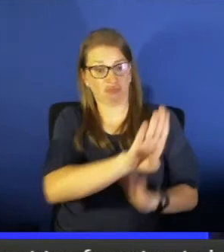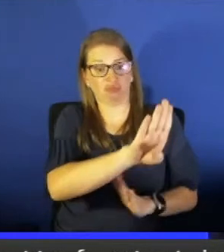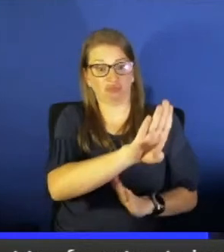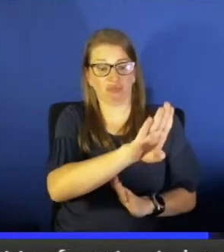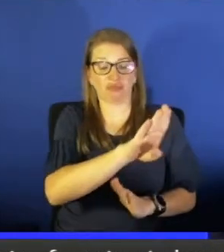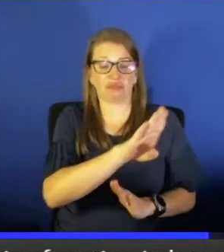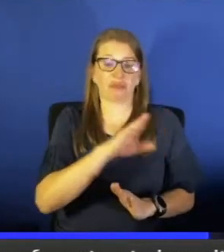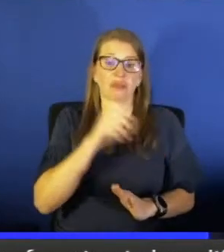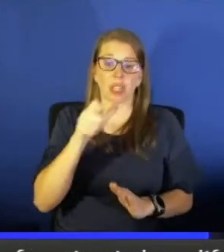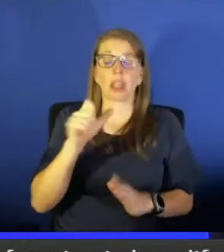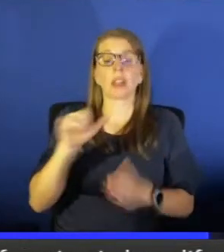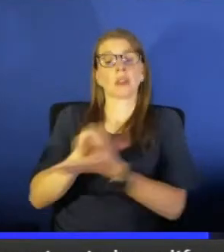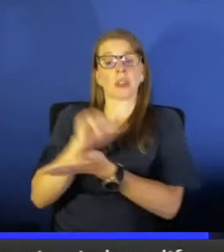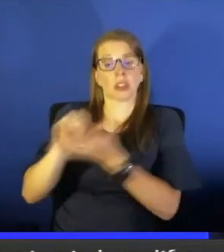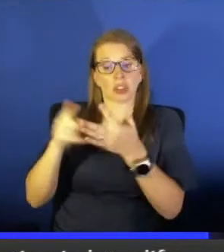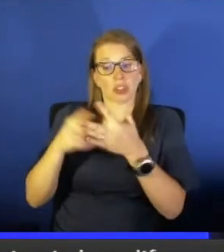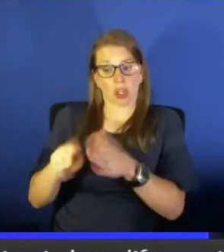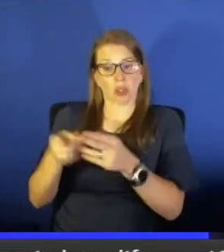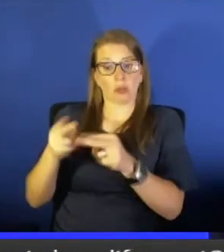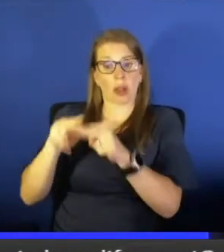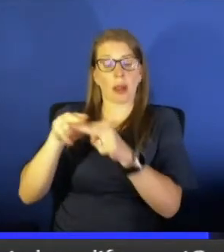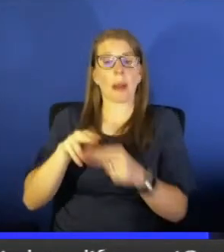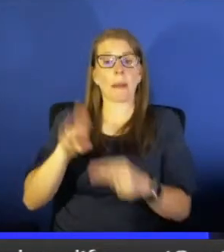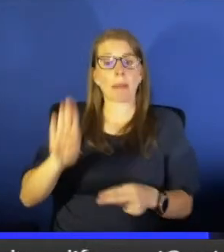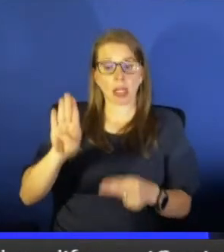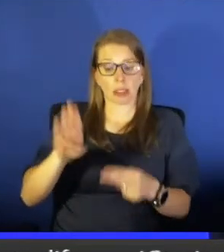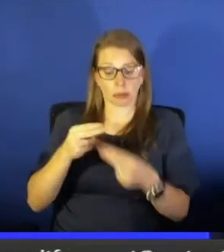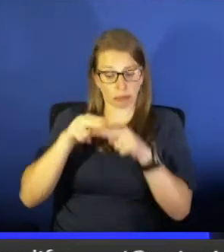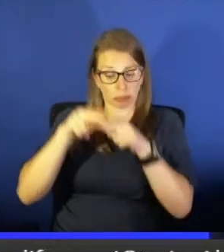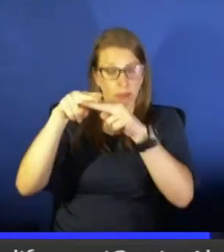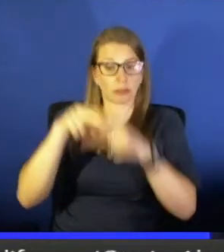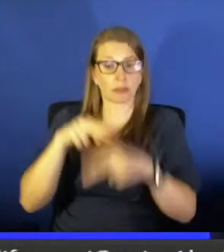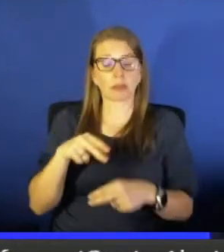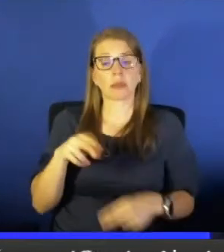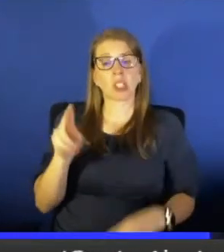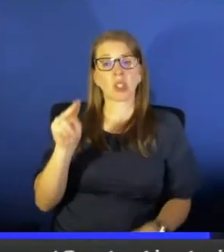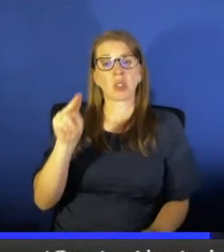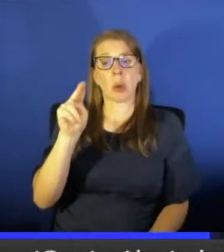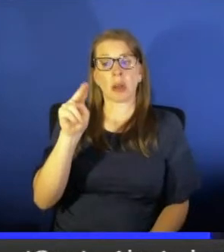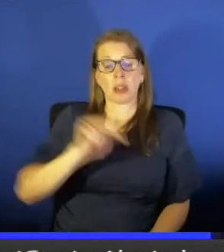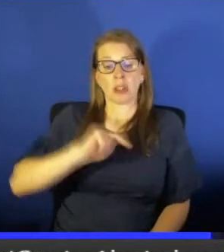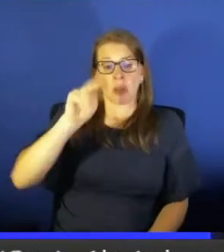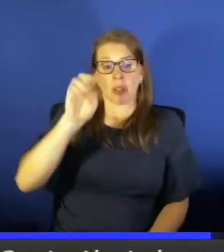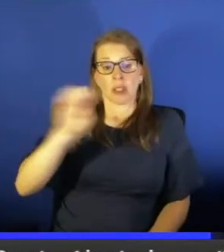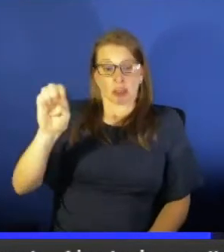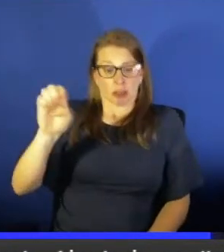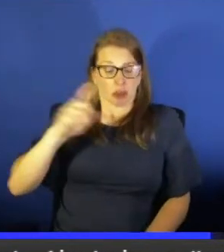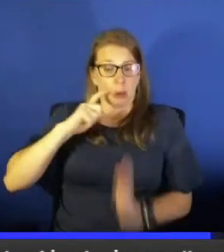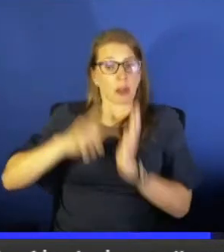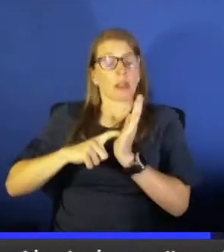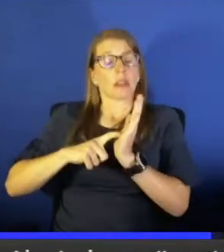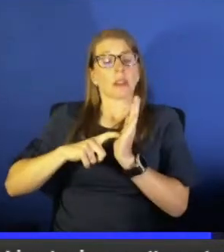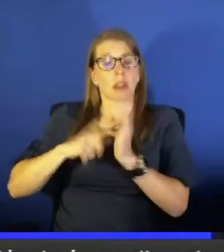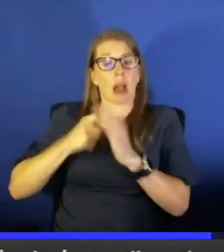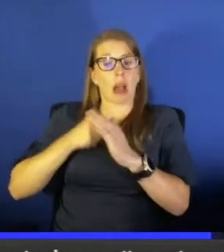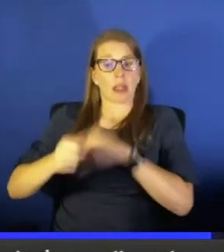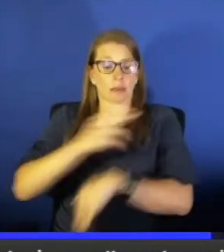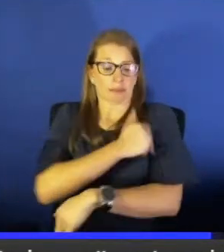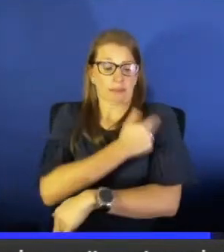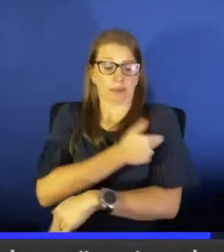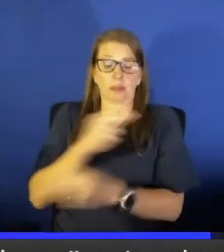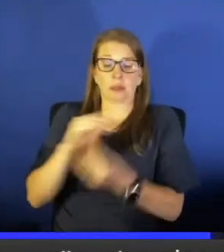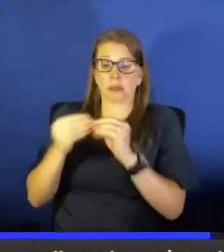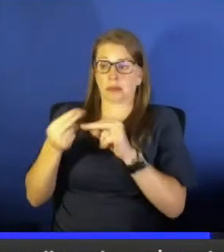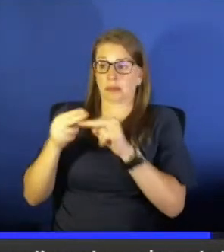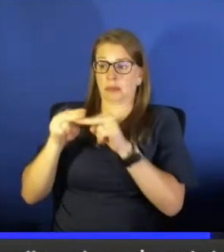have. New York's starting to rise, Boston's gone up, other areas in the Northeast. As the hospitalization numbers rise and we get pinched for